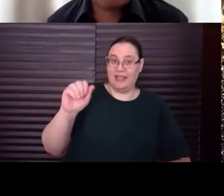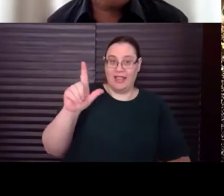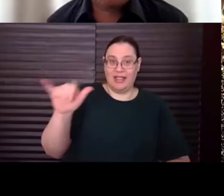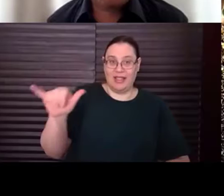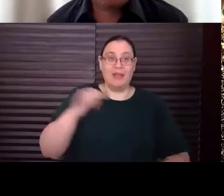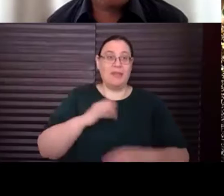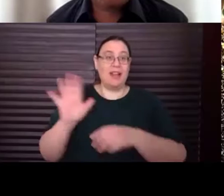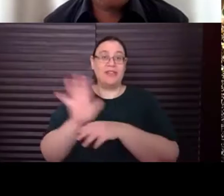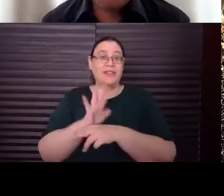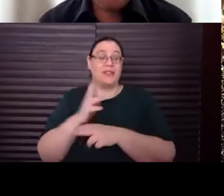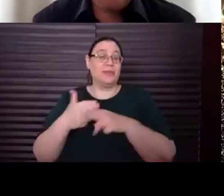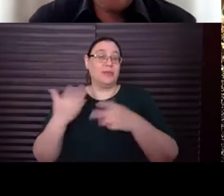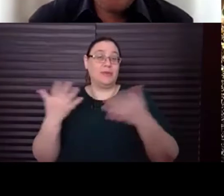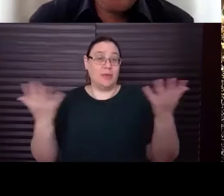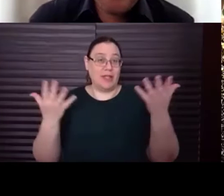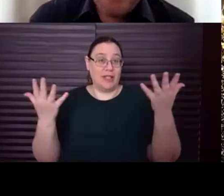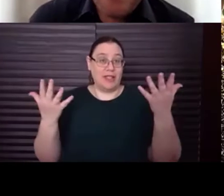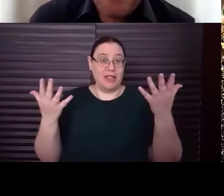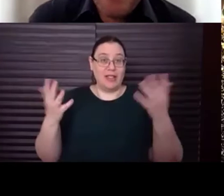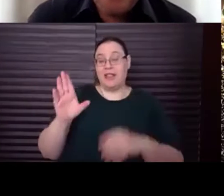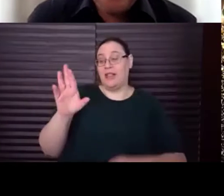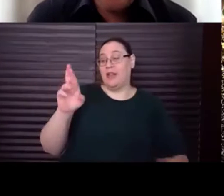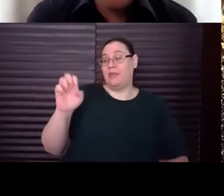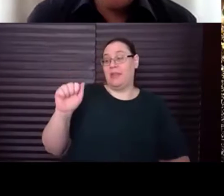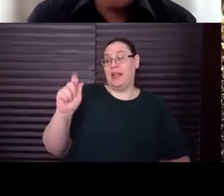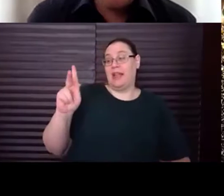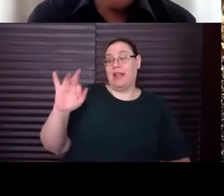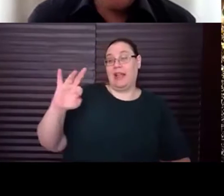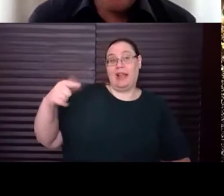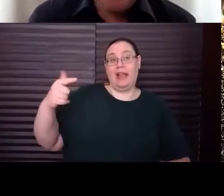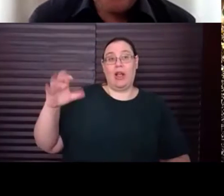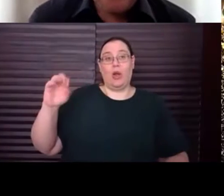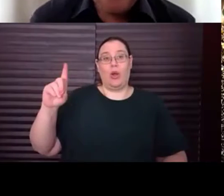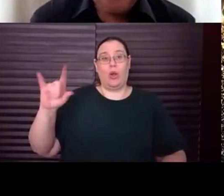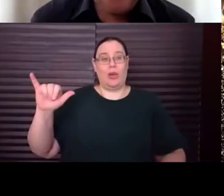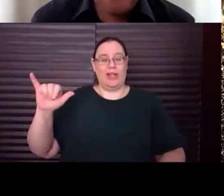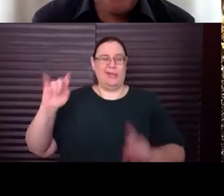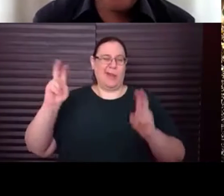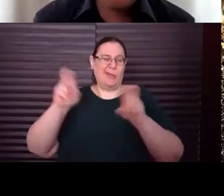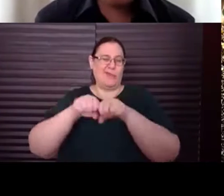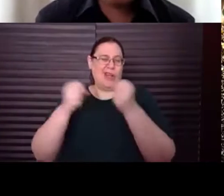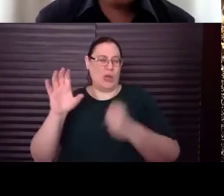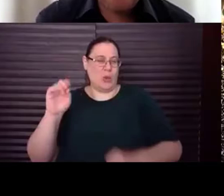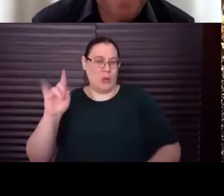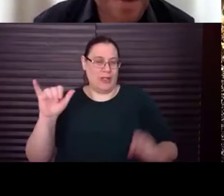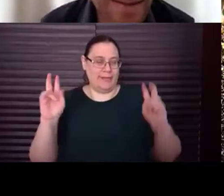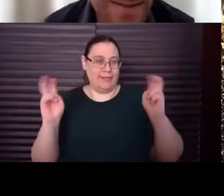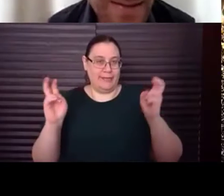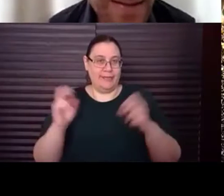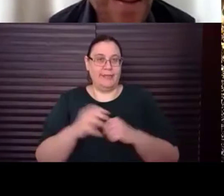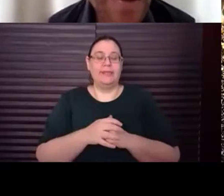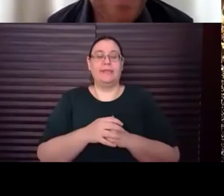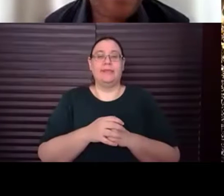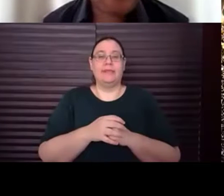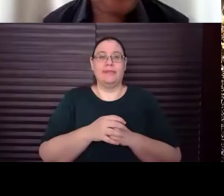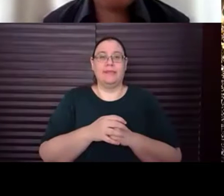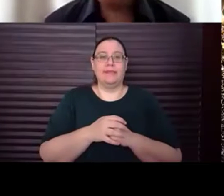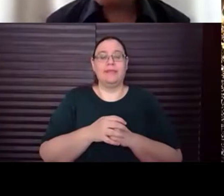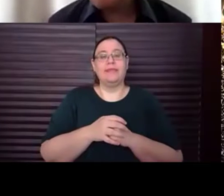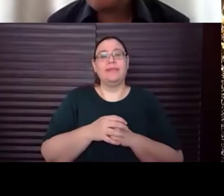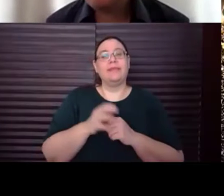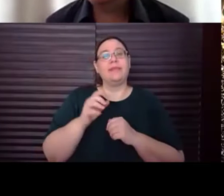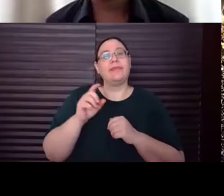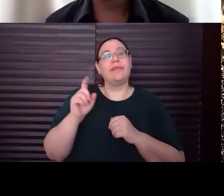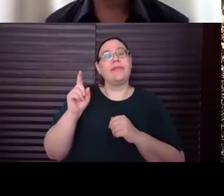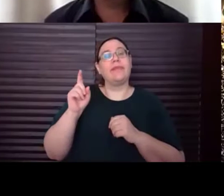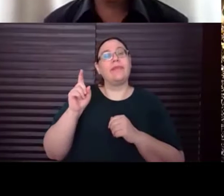is Getting Cody. It is a piece